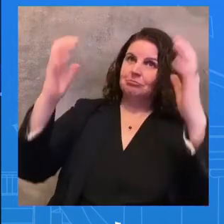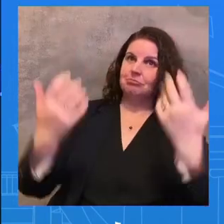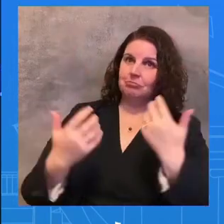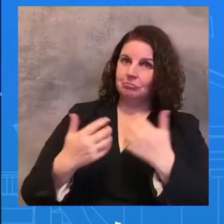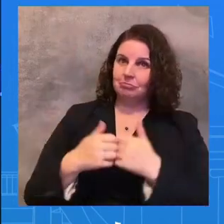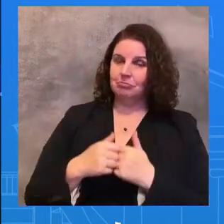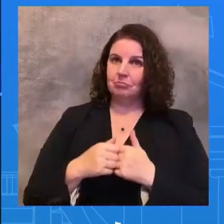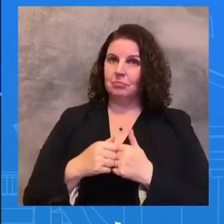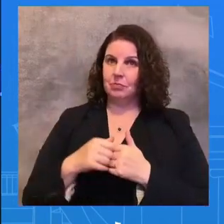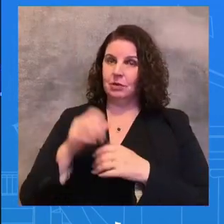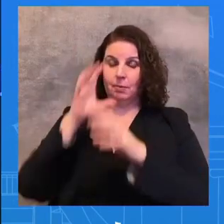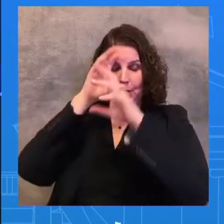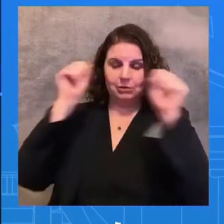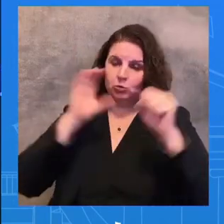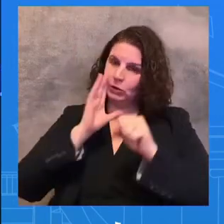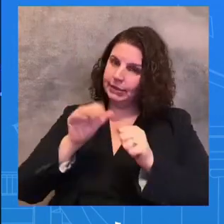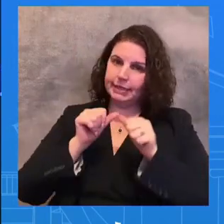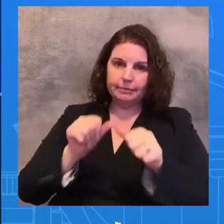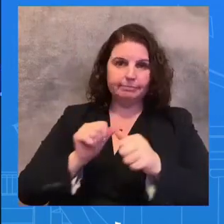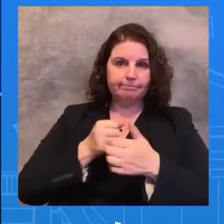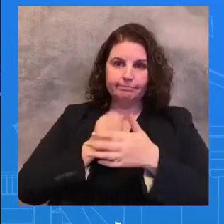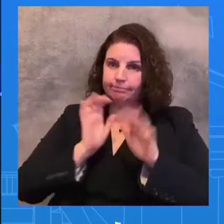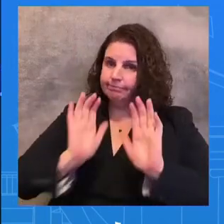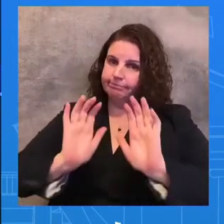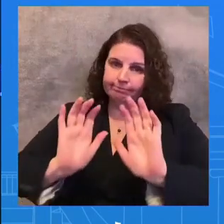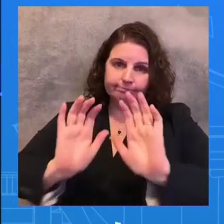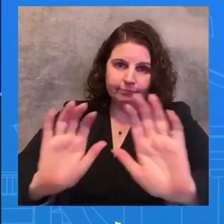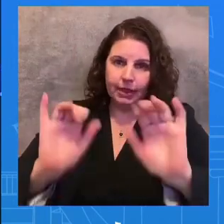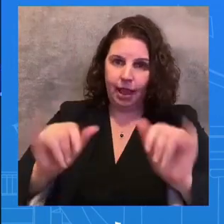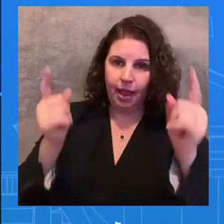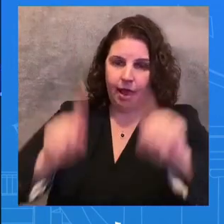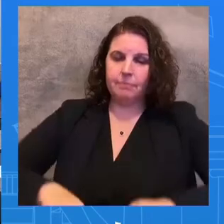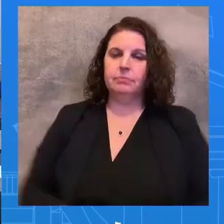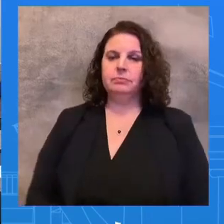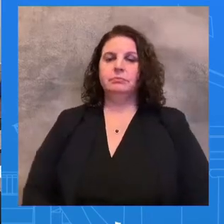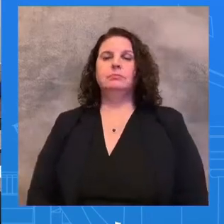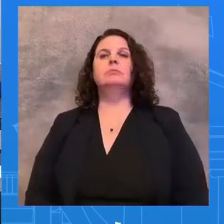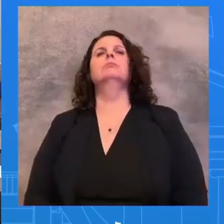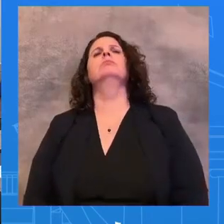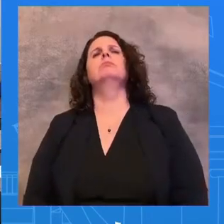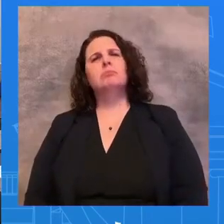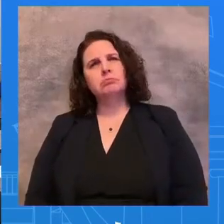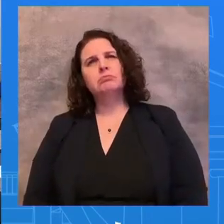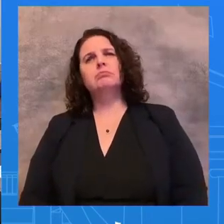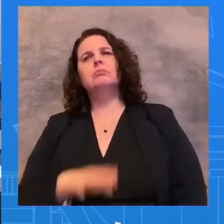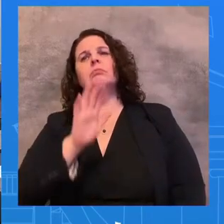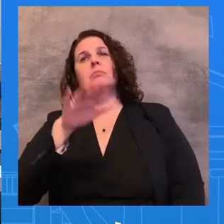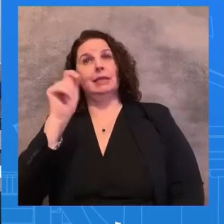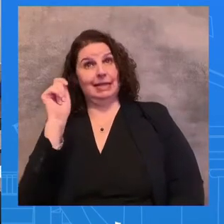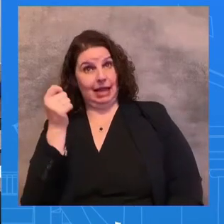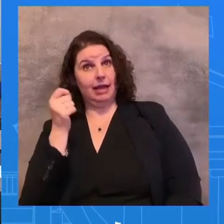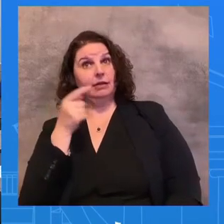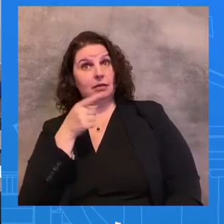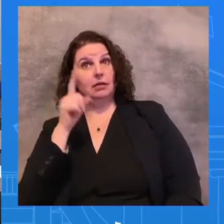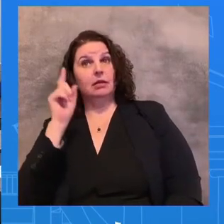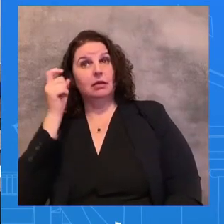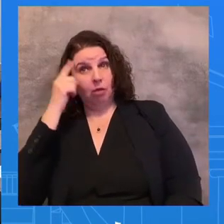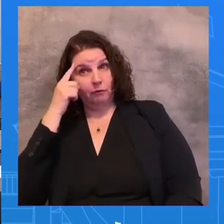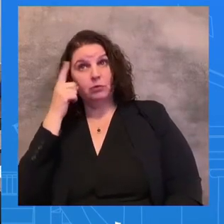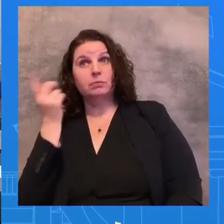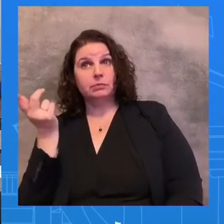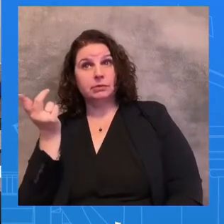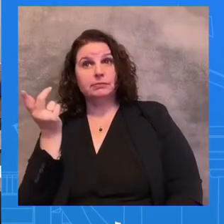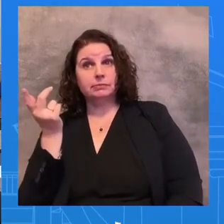Yeah. Thanks, Rick. We reported this morning that the Kenyan government has yet to submit paperwork,